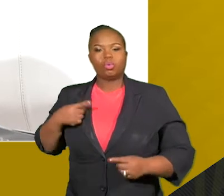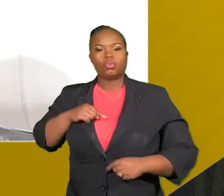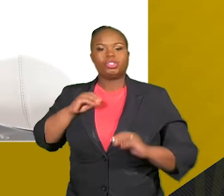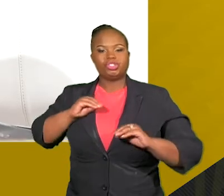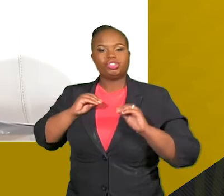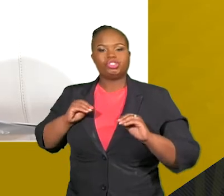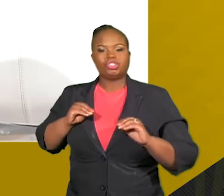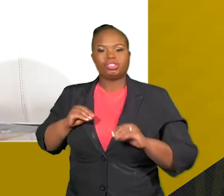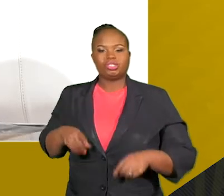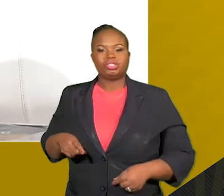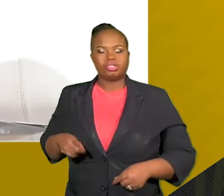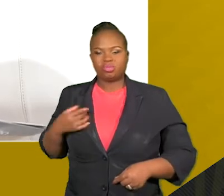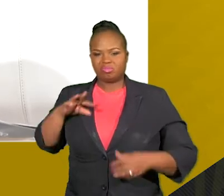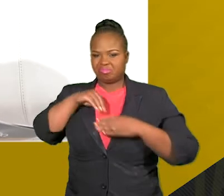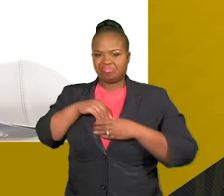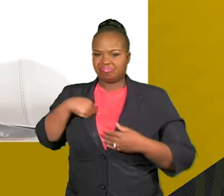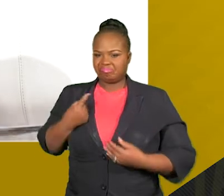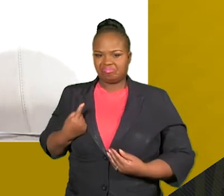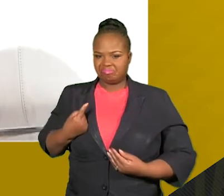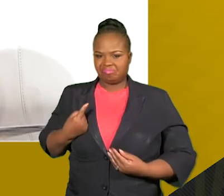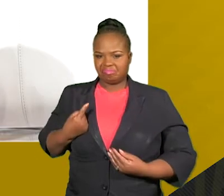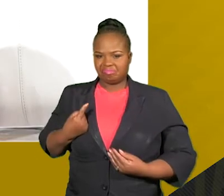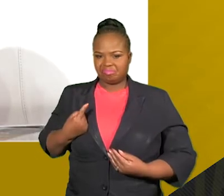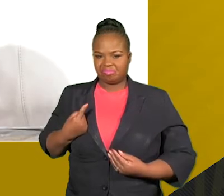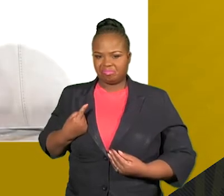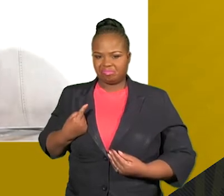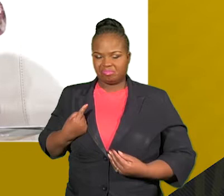What are these men? How do you involve?